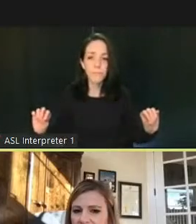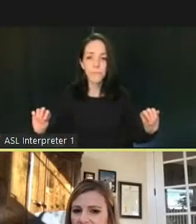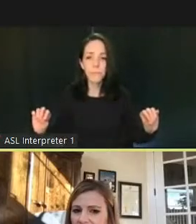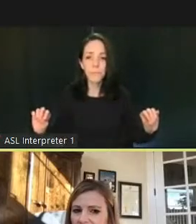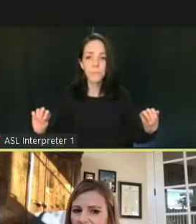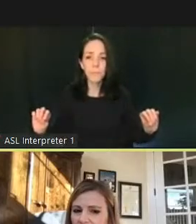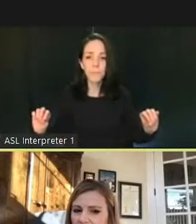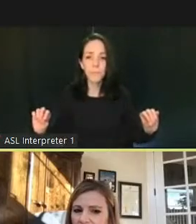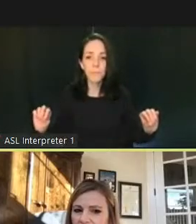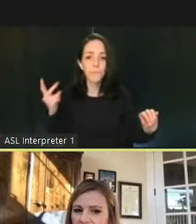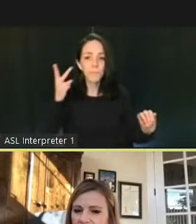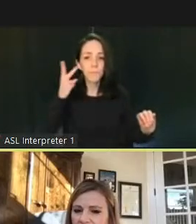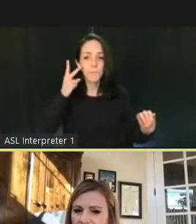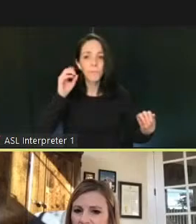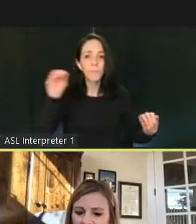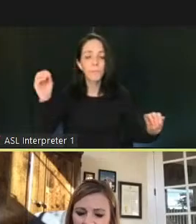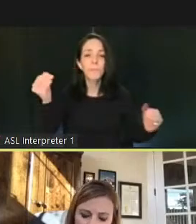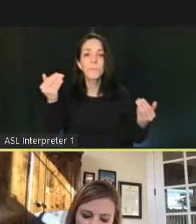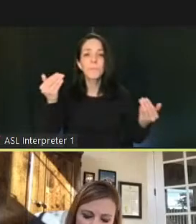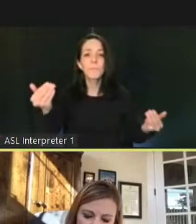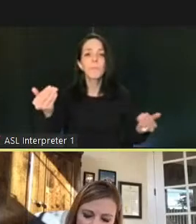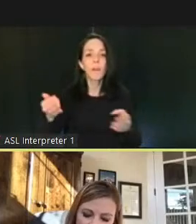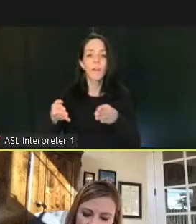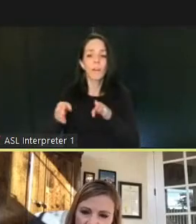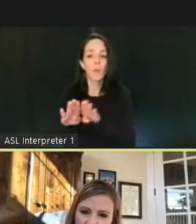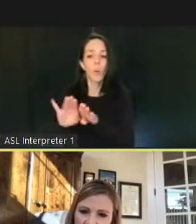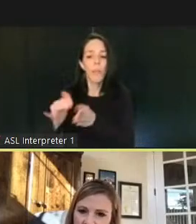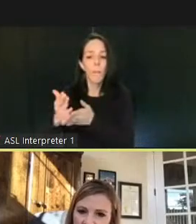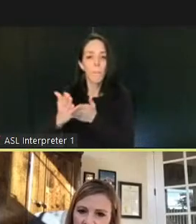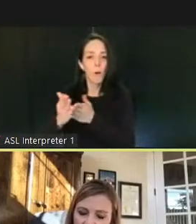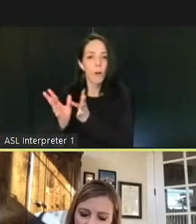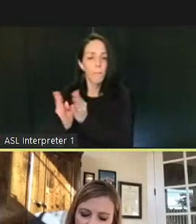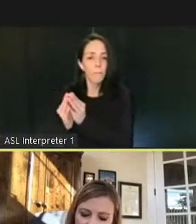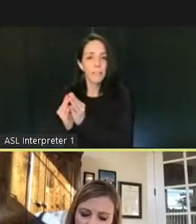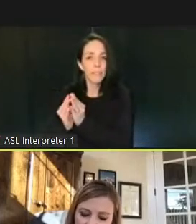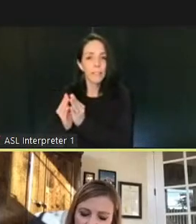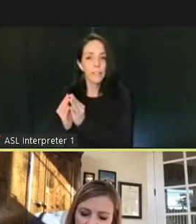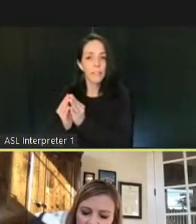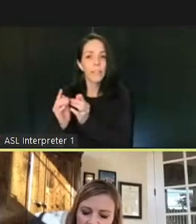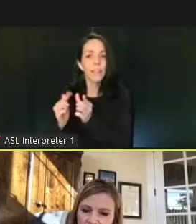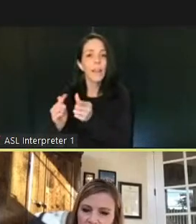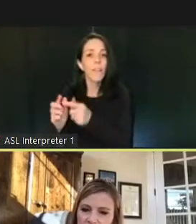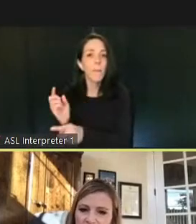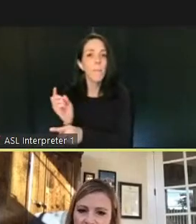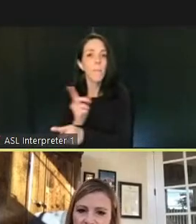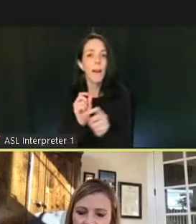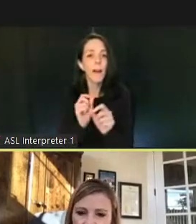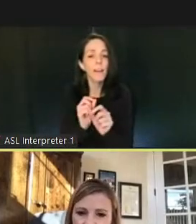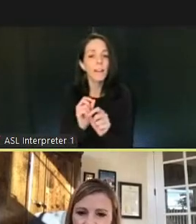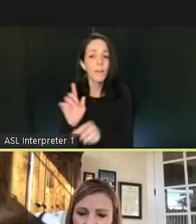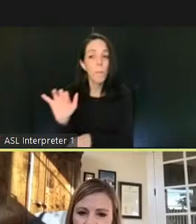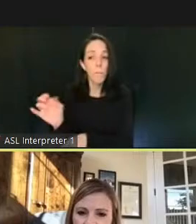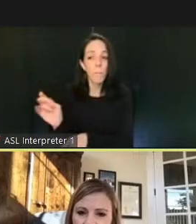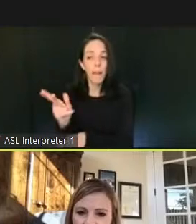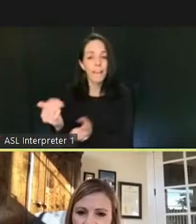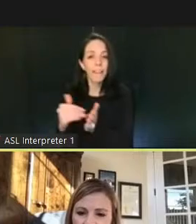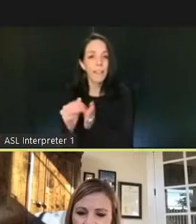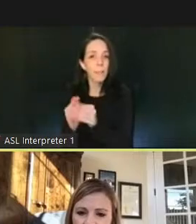And seeing none, we will adjourn this meeting until our meeting on June 1st.